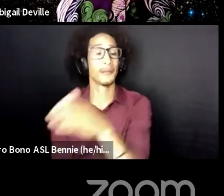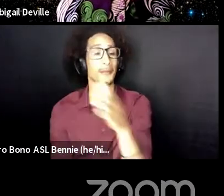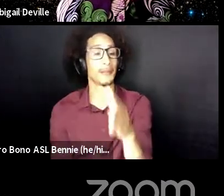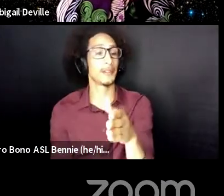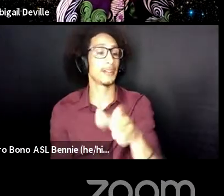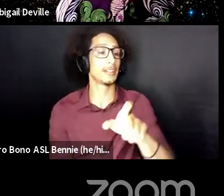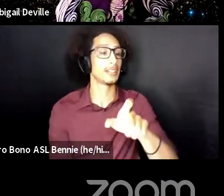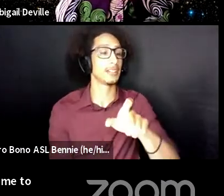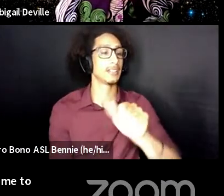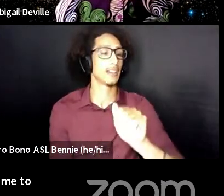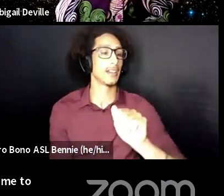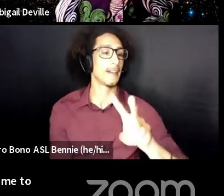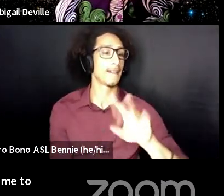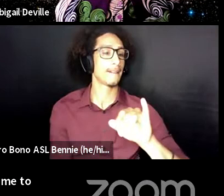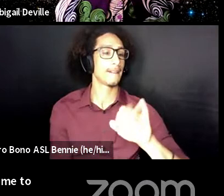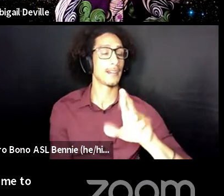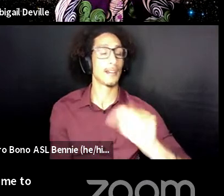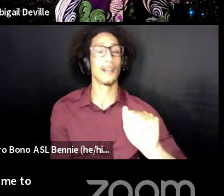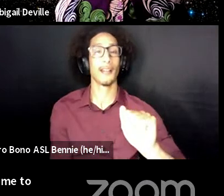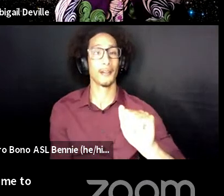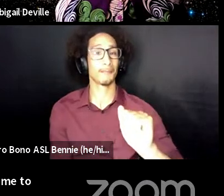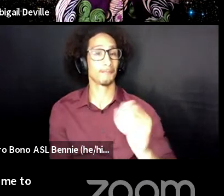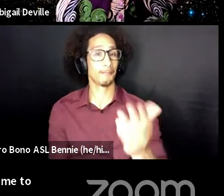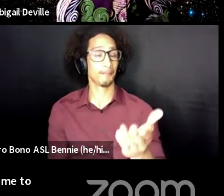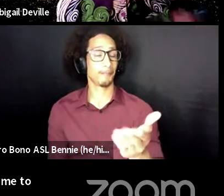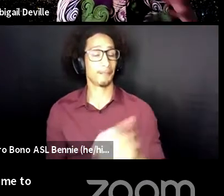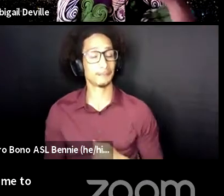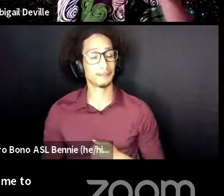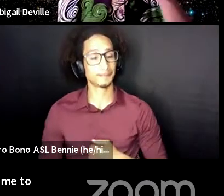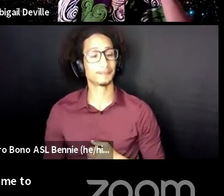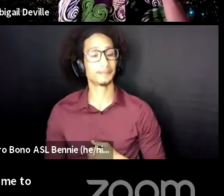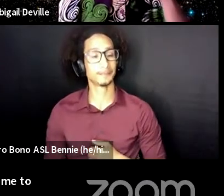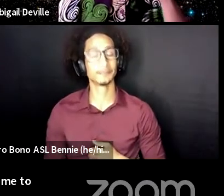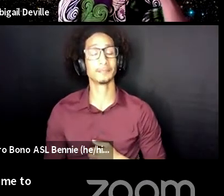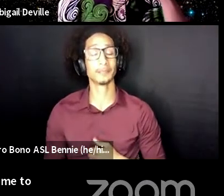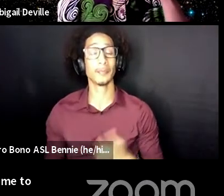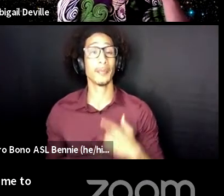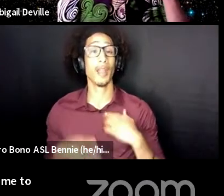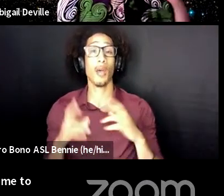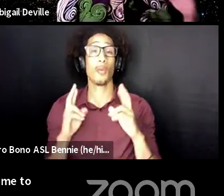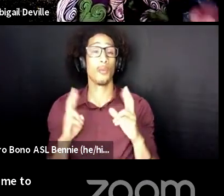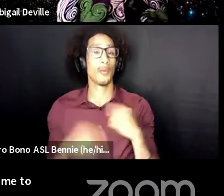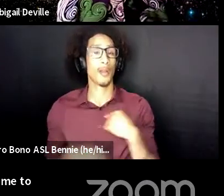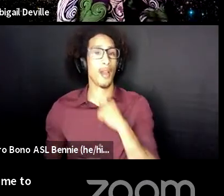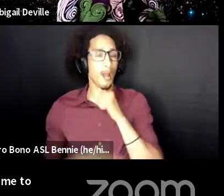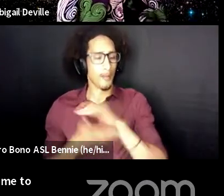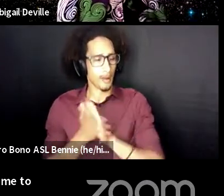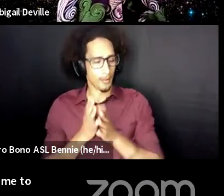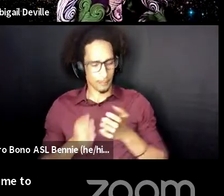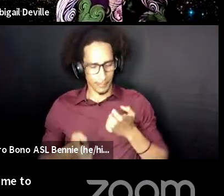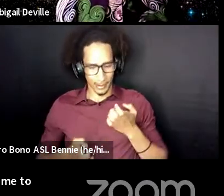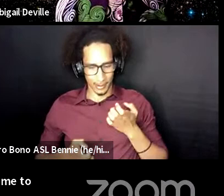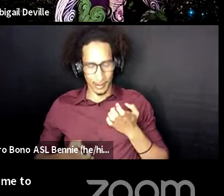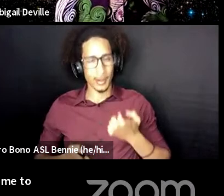I hope I don't get emotional about scale, because you know, when I think about scale, I'm always thinking about the